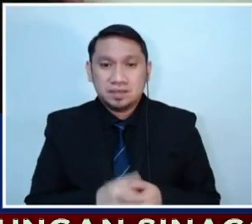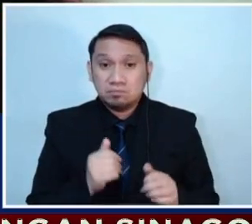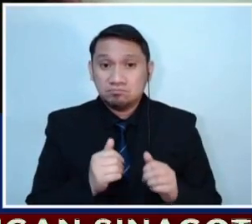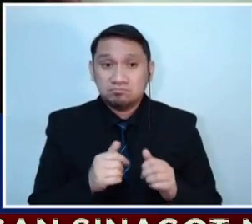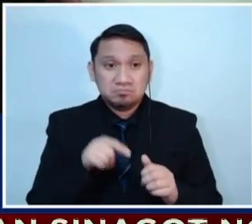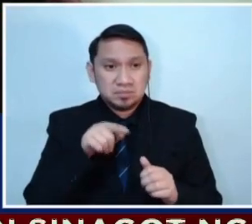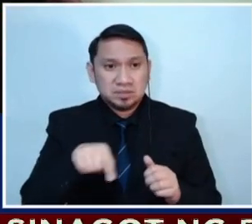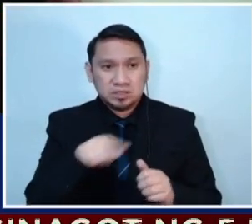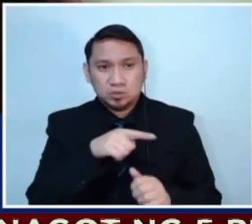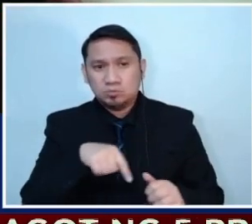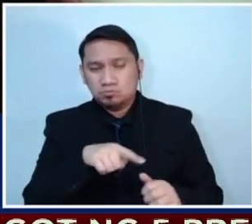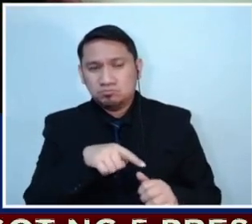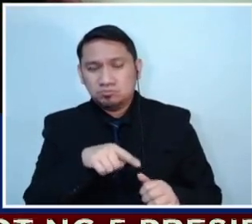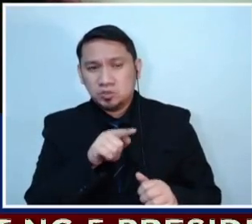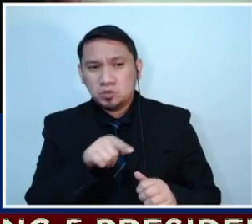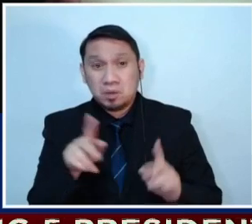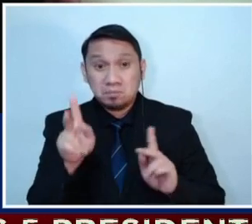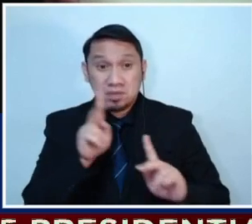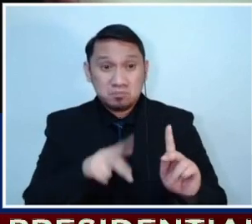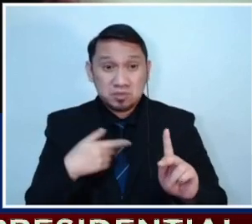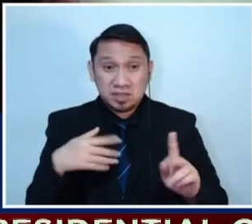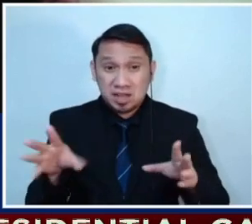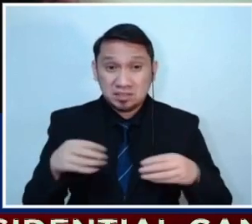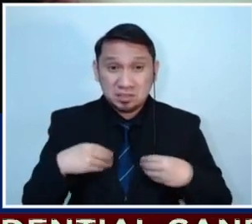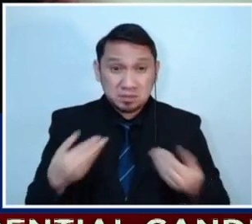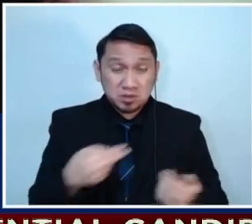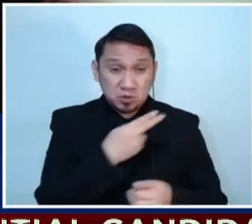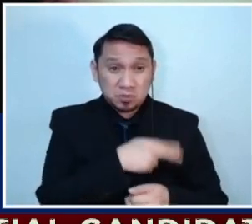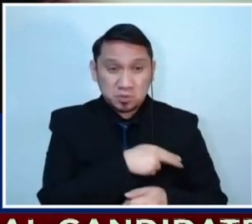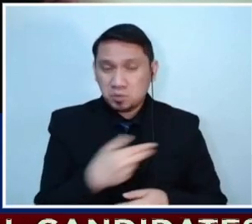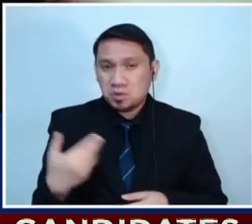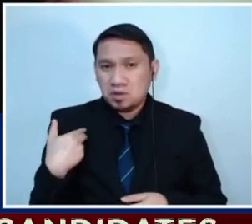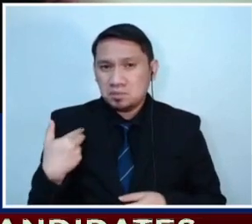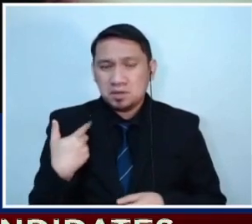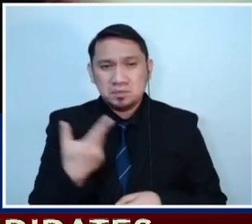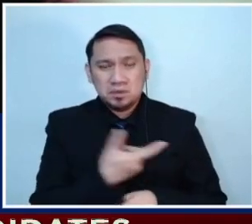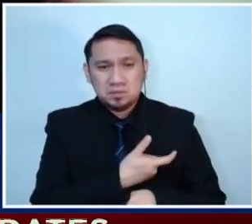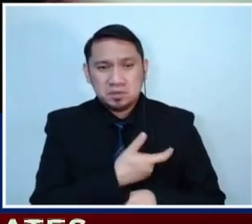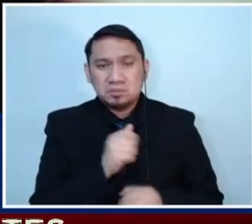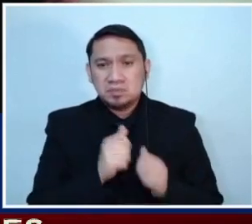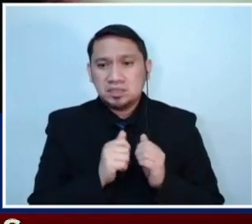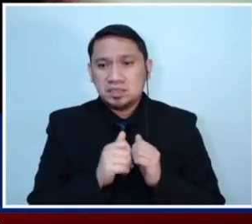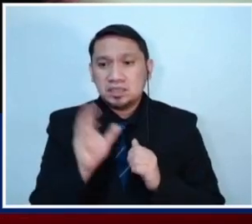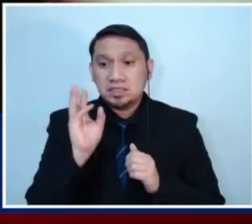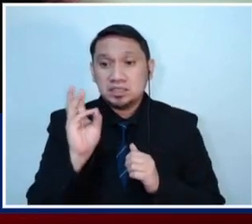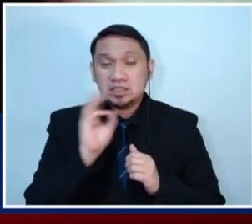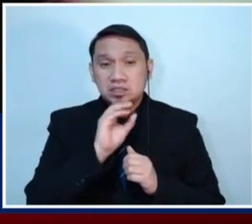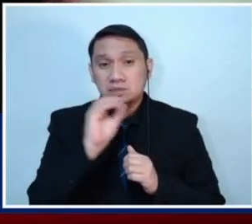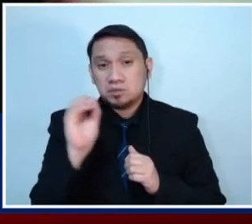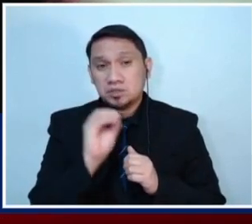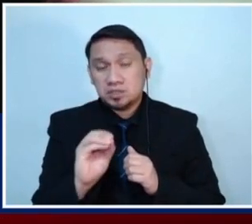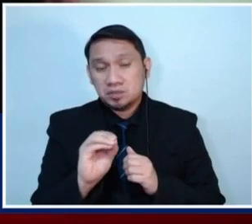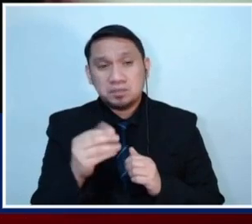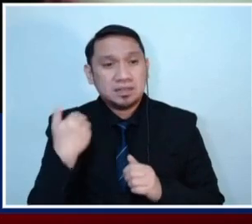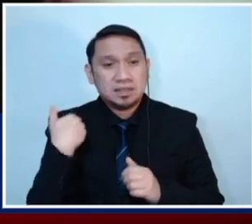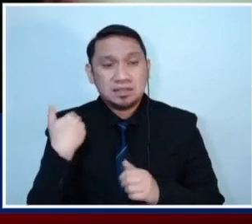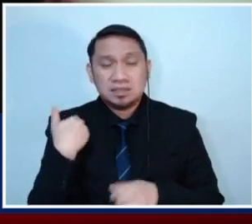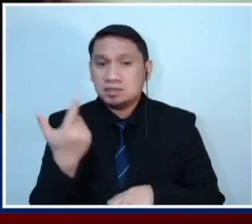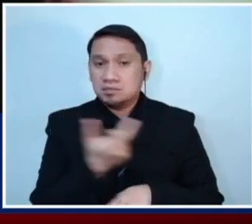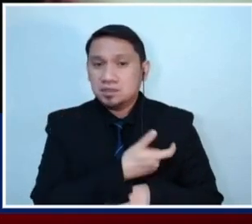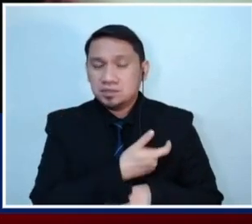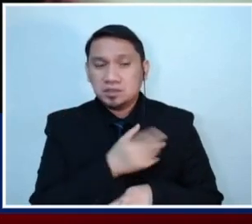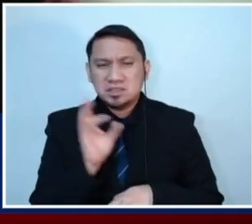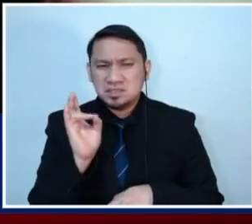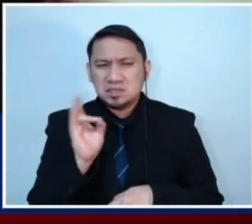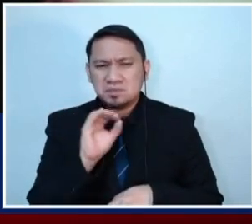are admitted are unvaccinated. No? So I would say 60% are unvaccinated, 70% are unvaccinated.